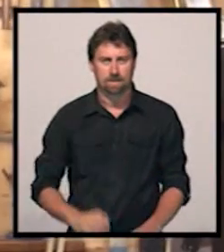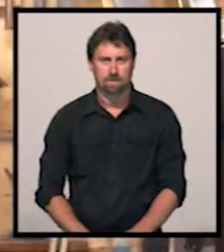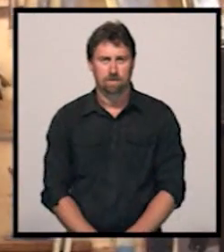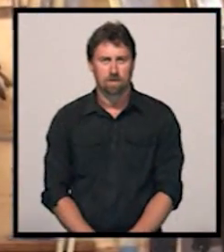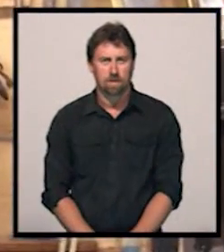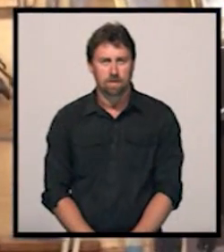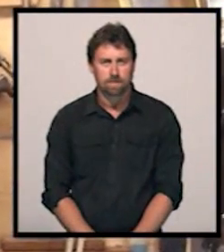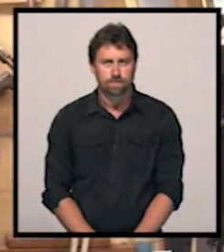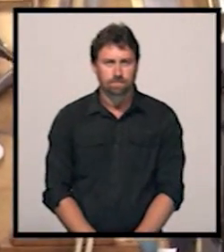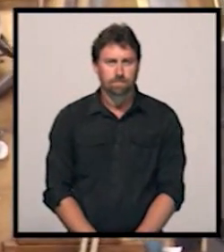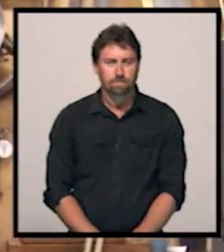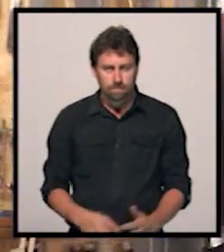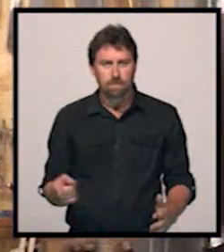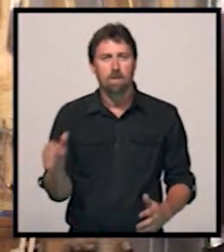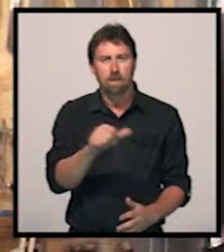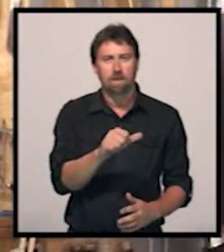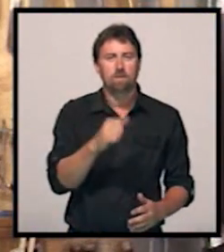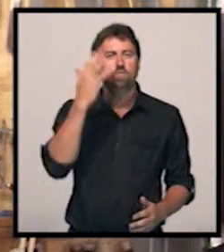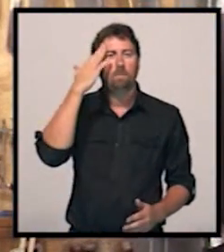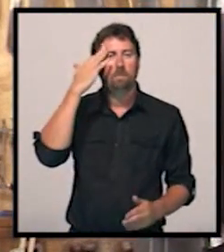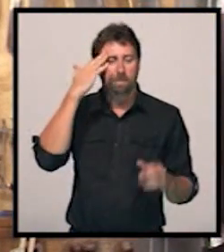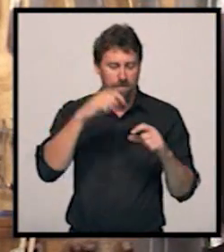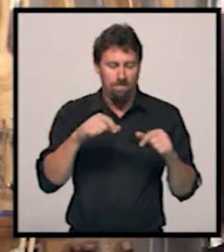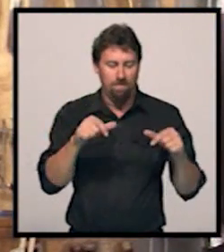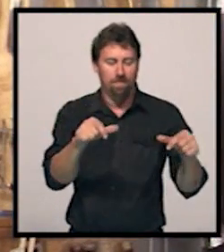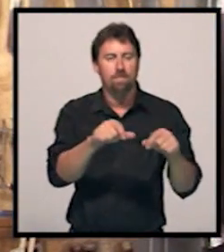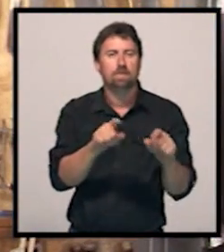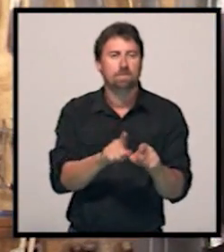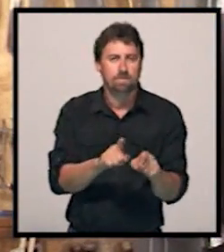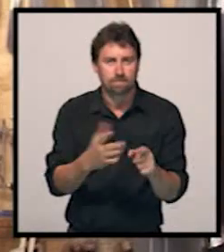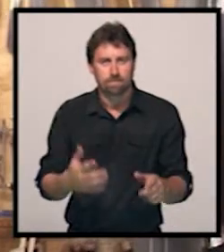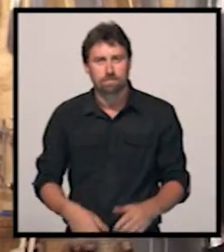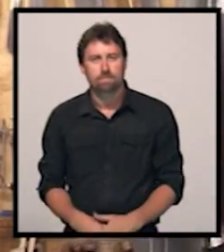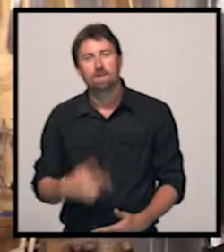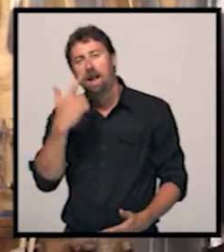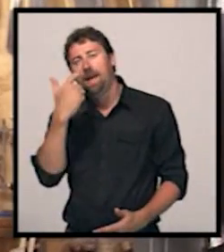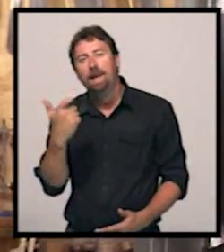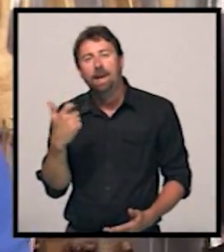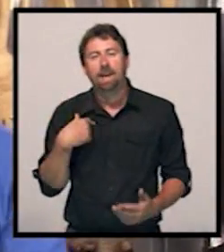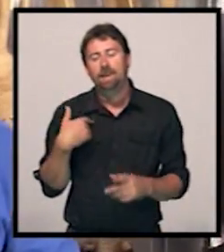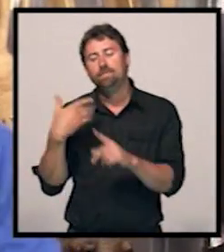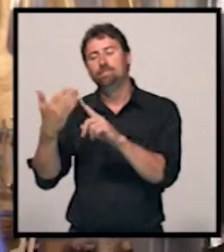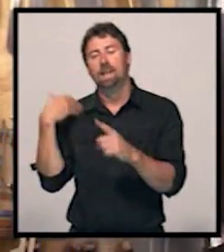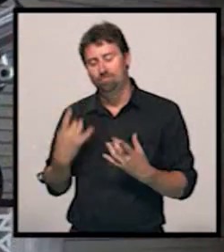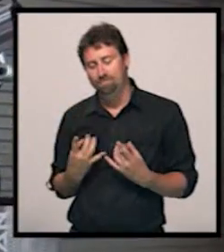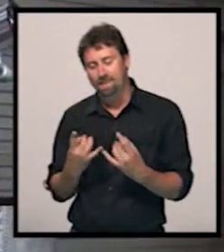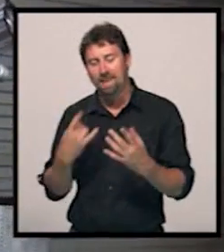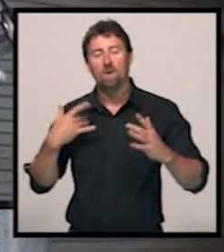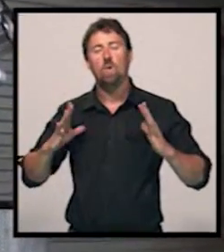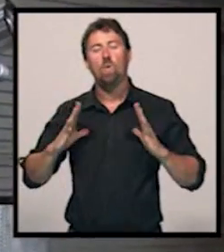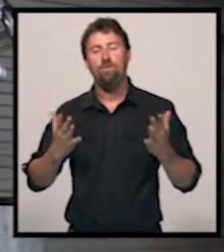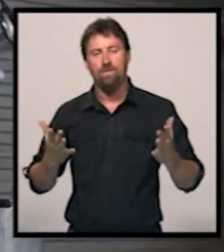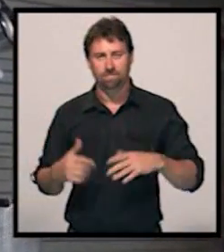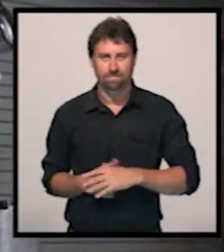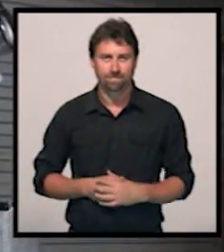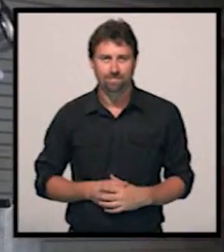Then of course you do the top. Fortunately, I knew you were going to be here today, so I cooked one earlier. So this is one I've